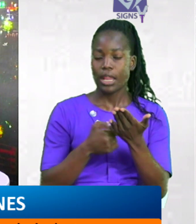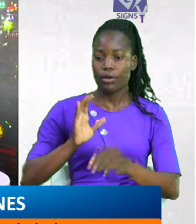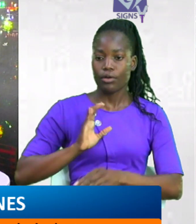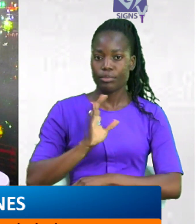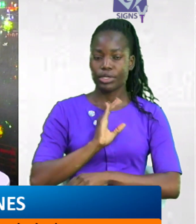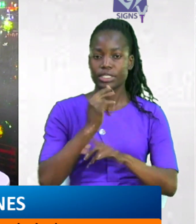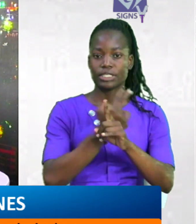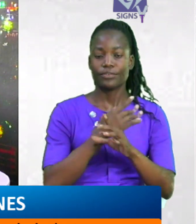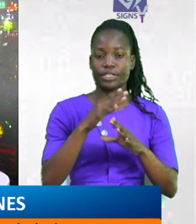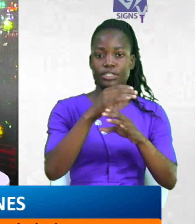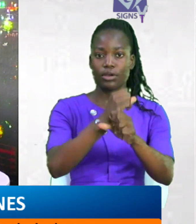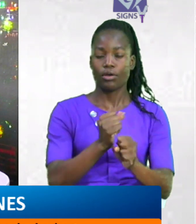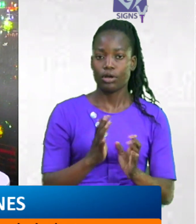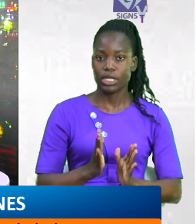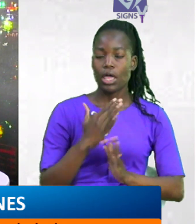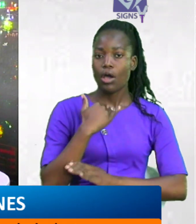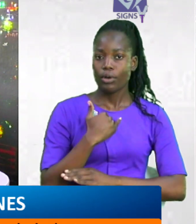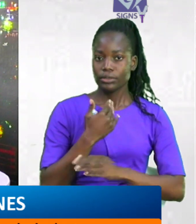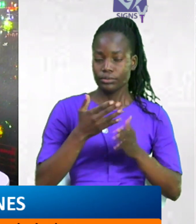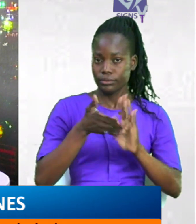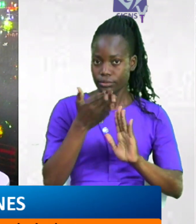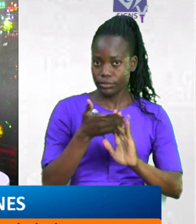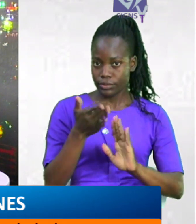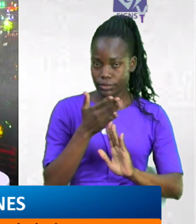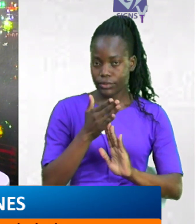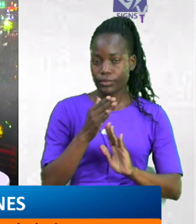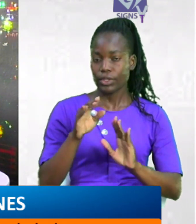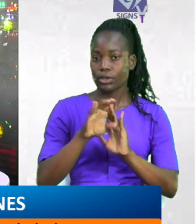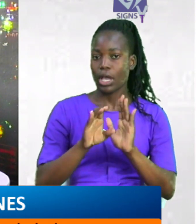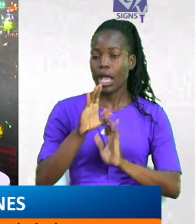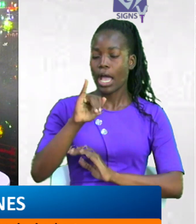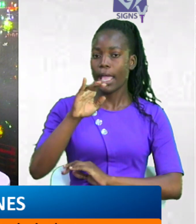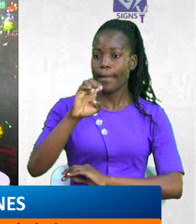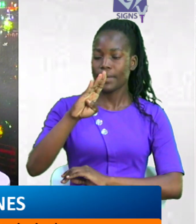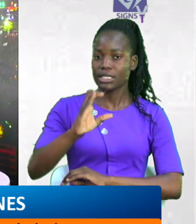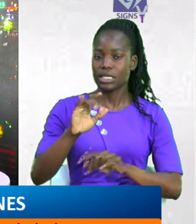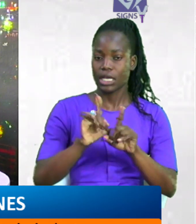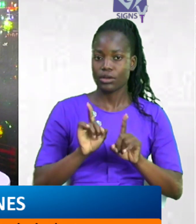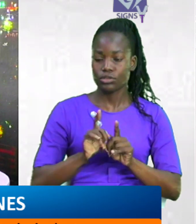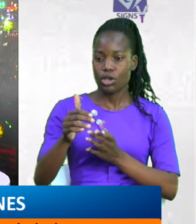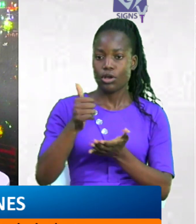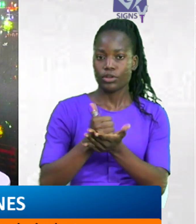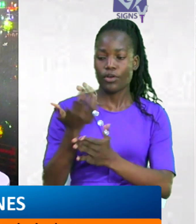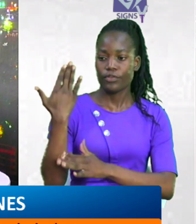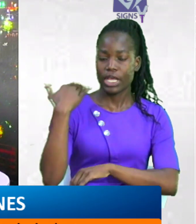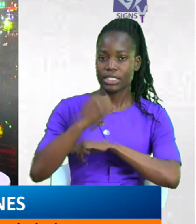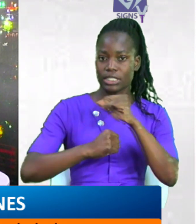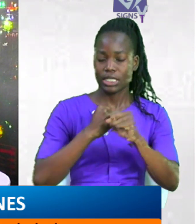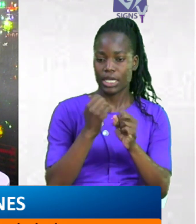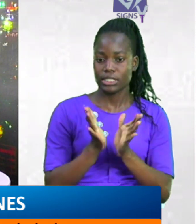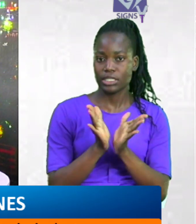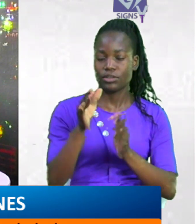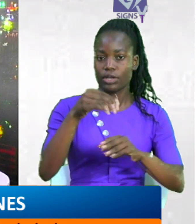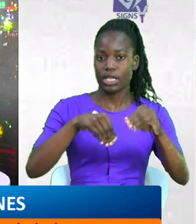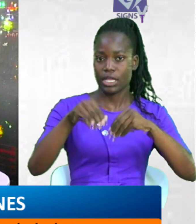Committee, various stakeholders pushed for speedy reconstitution of the polls body IEBC and an audit of last